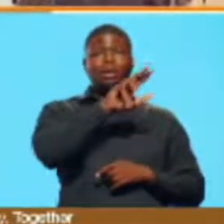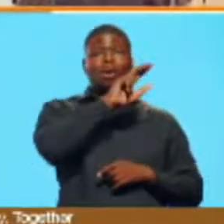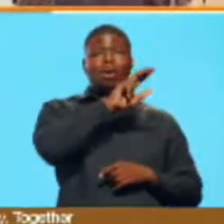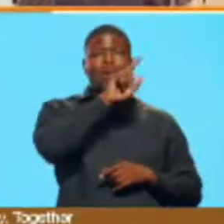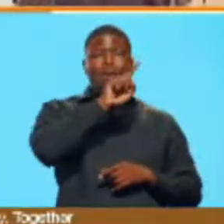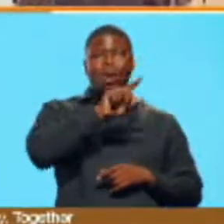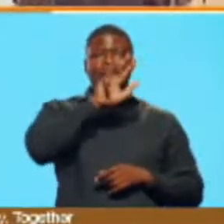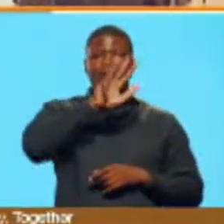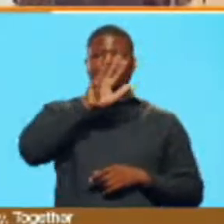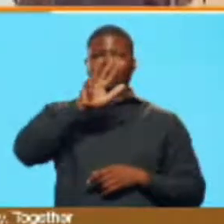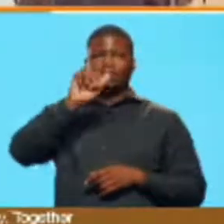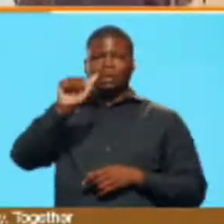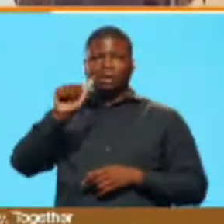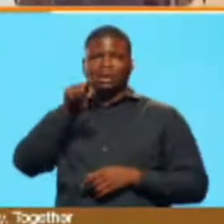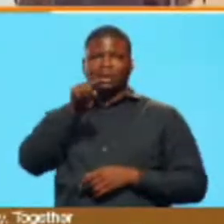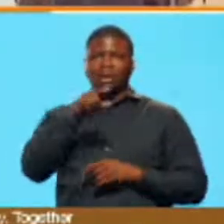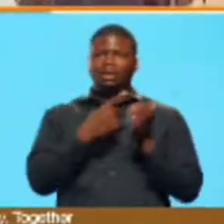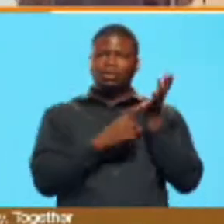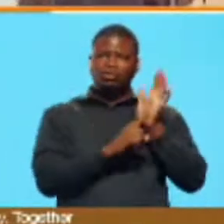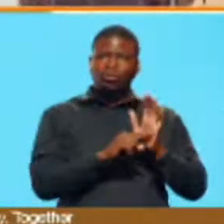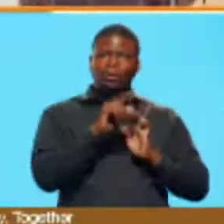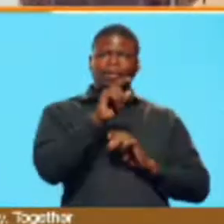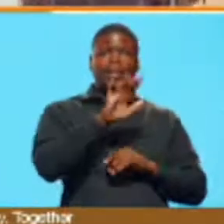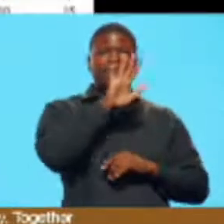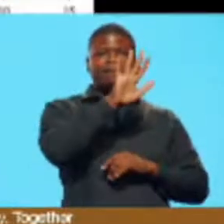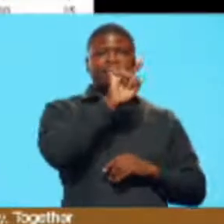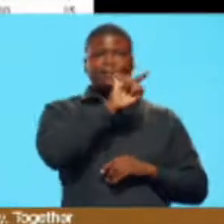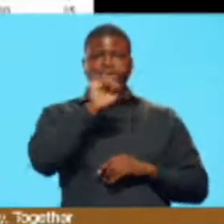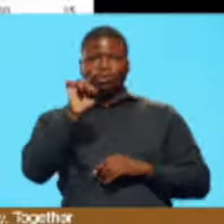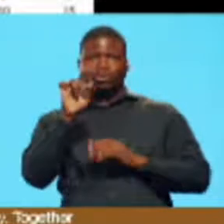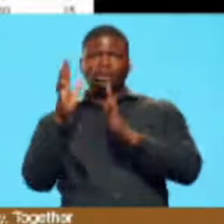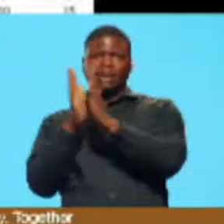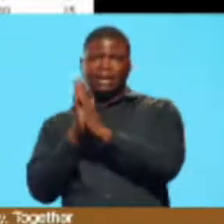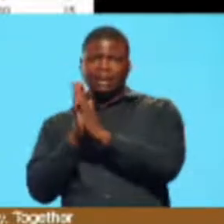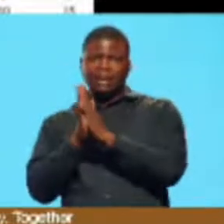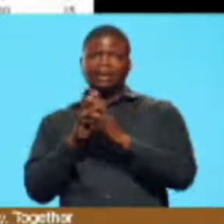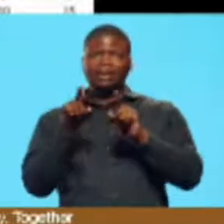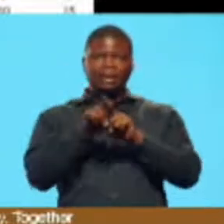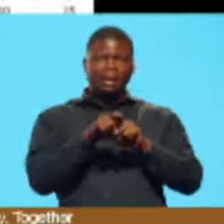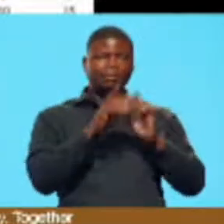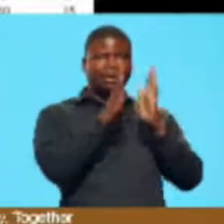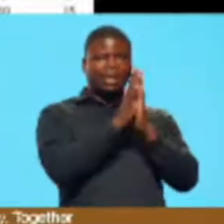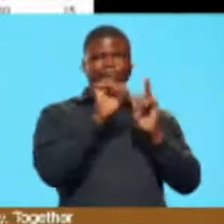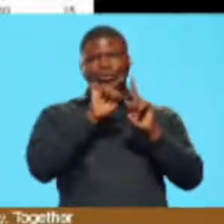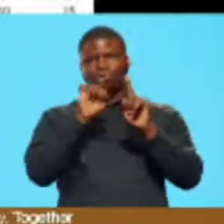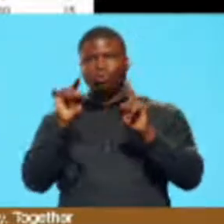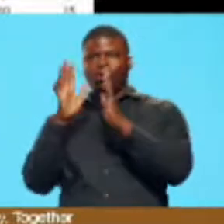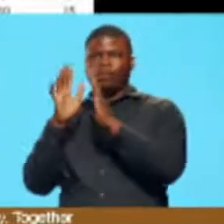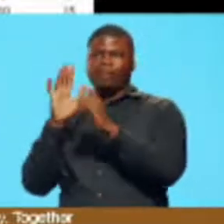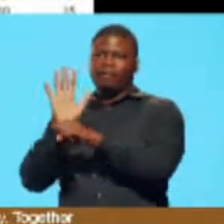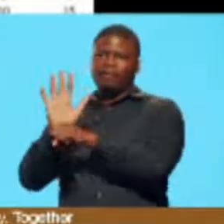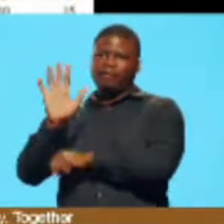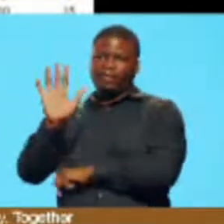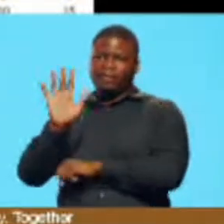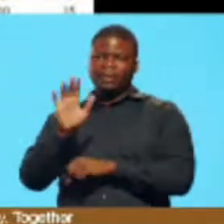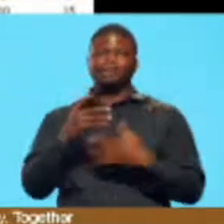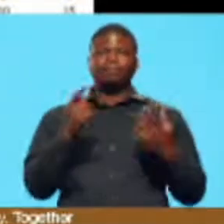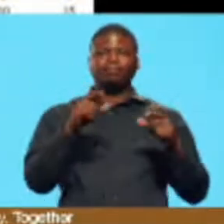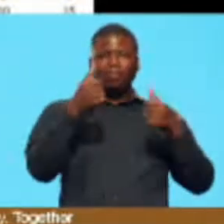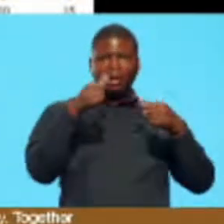from 5 to 10, as well as 10 to 15. And then our 0 to